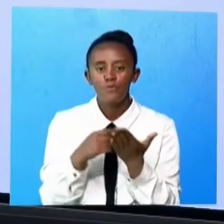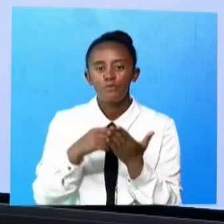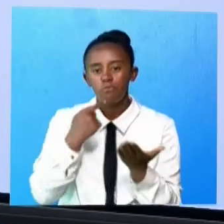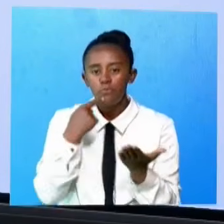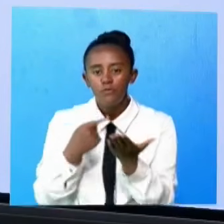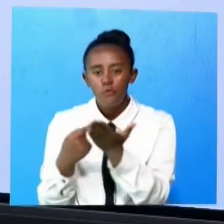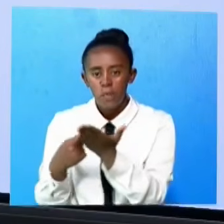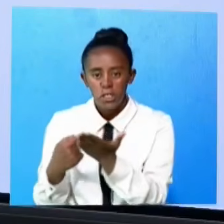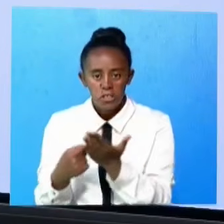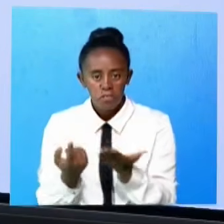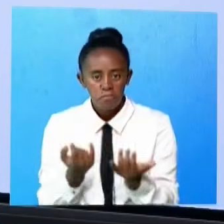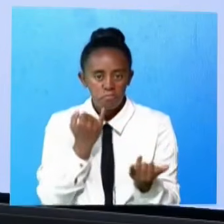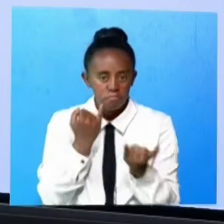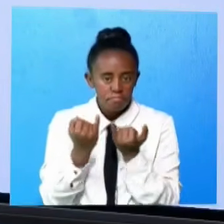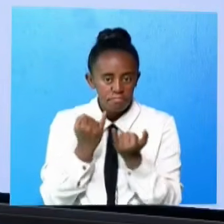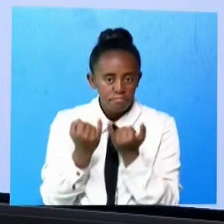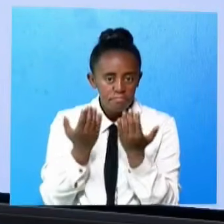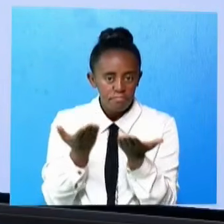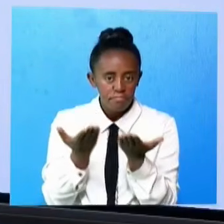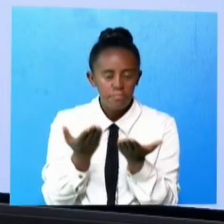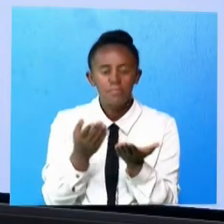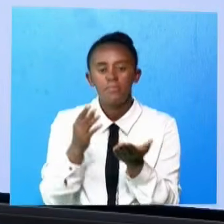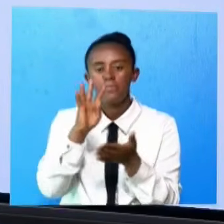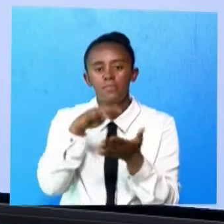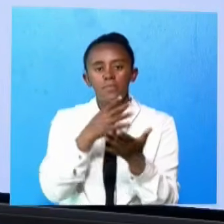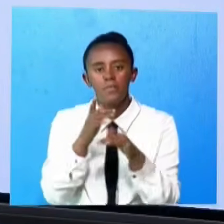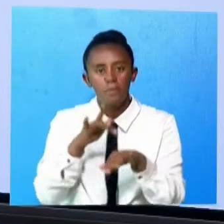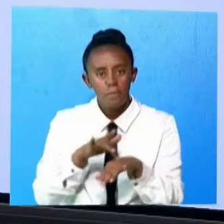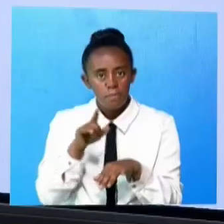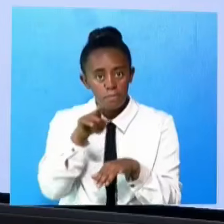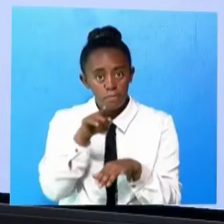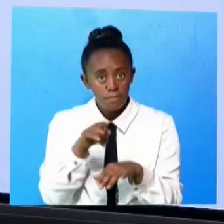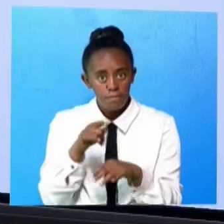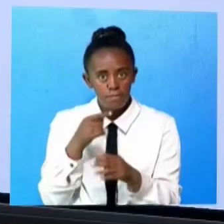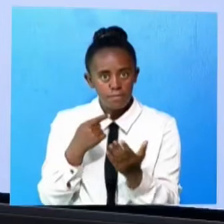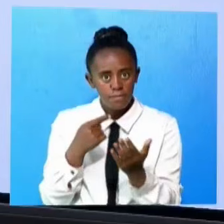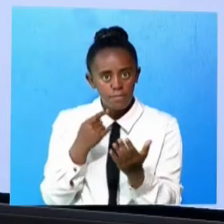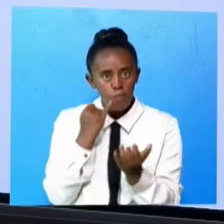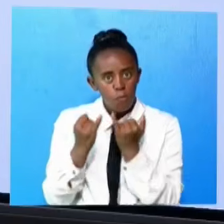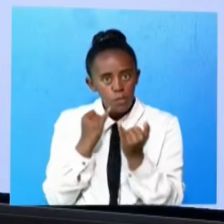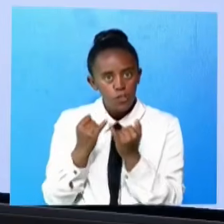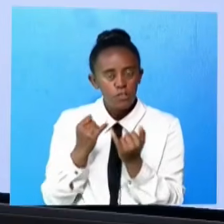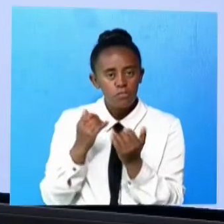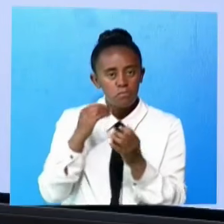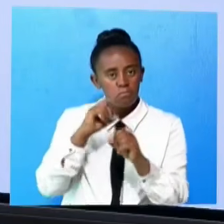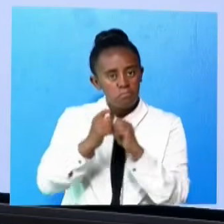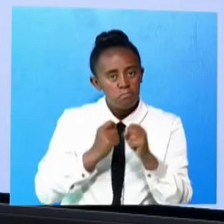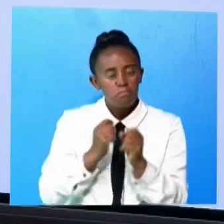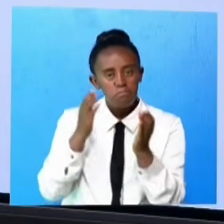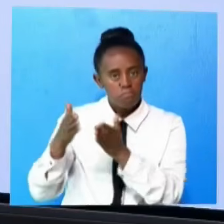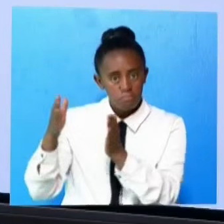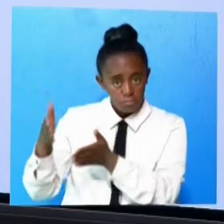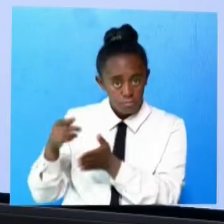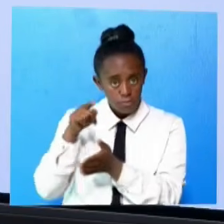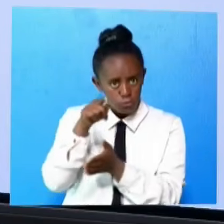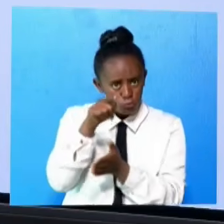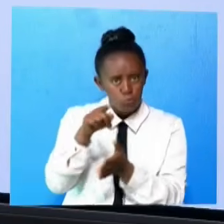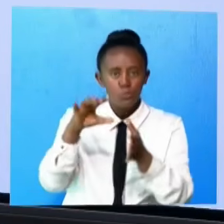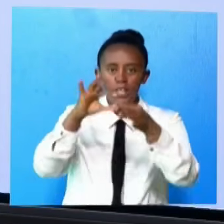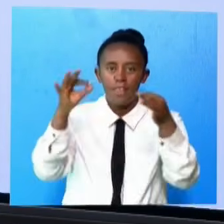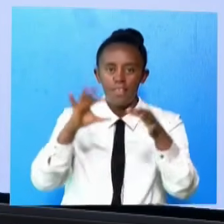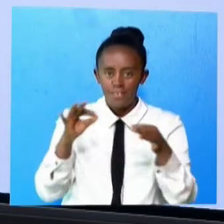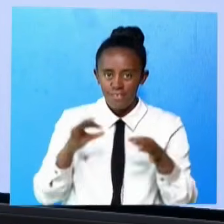that's given on the table. Based on the information that you have got, you are welcome to make your own